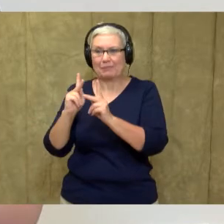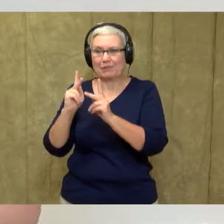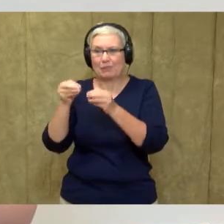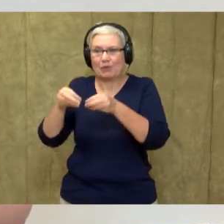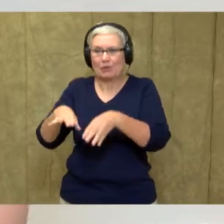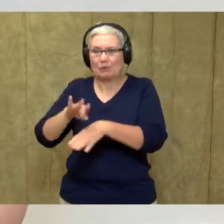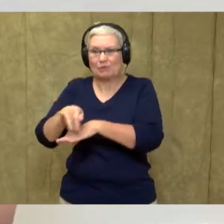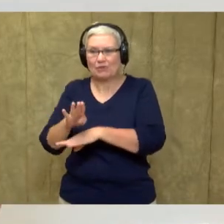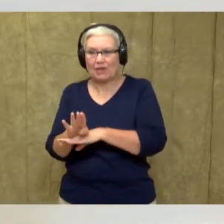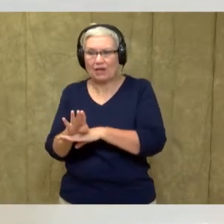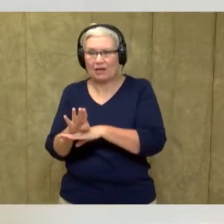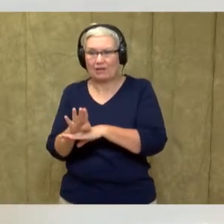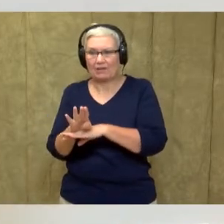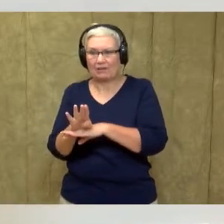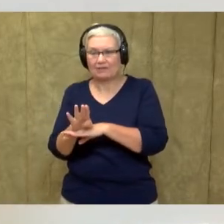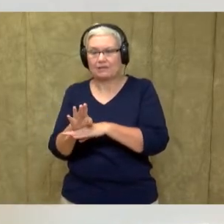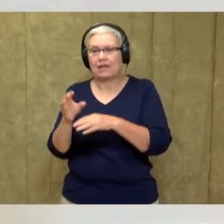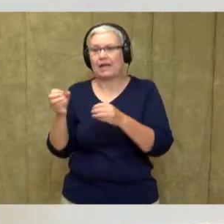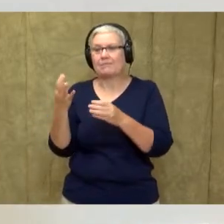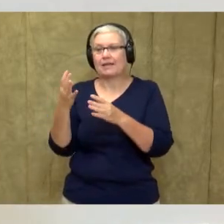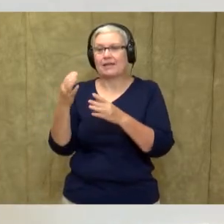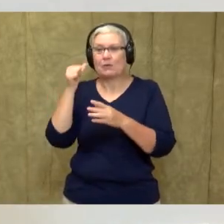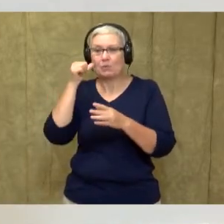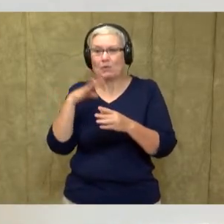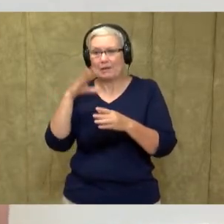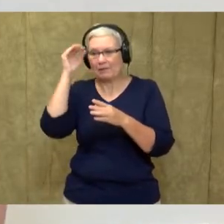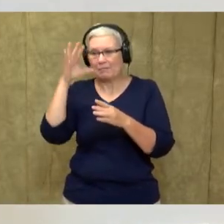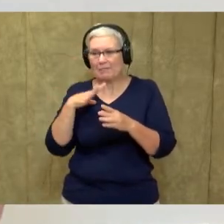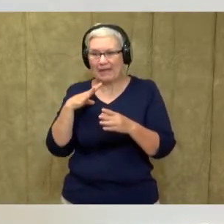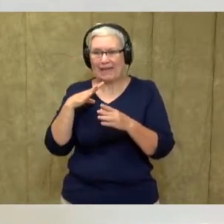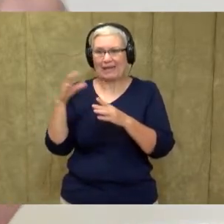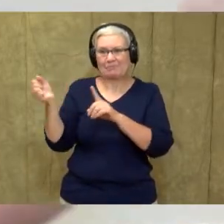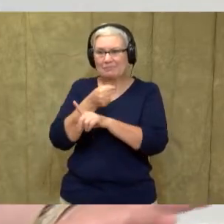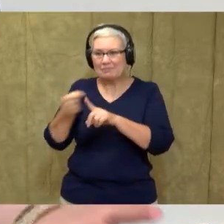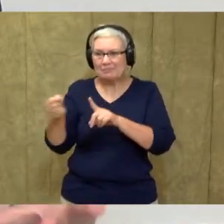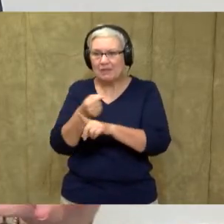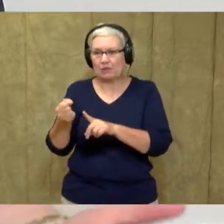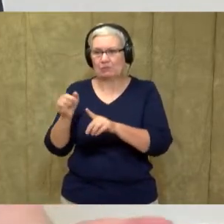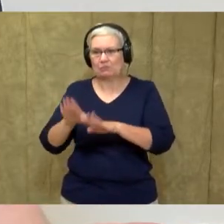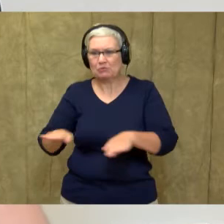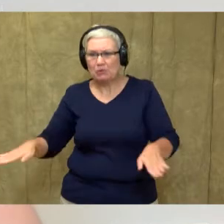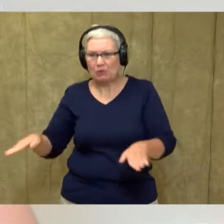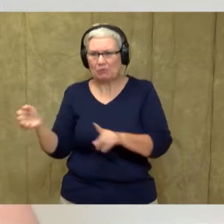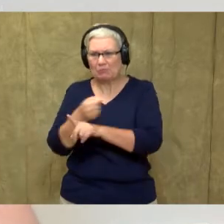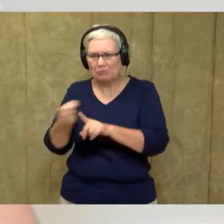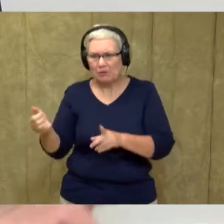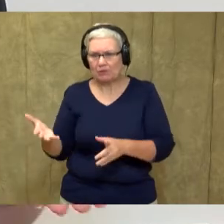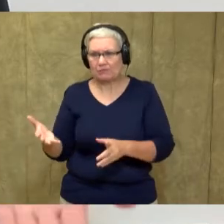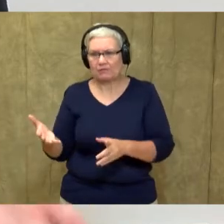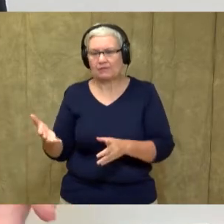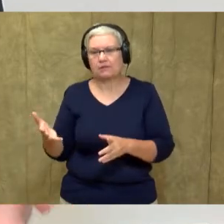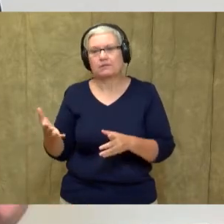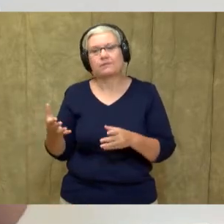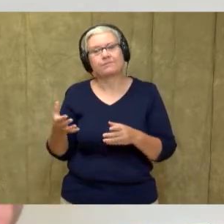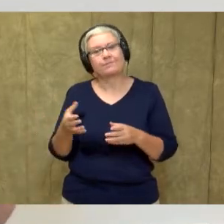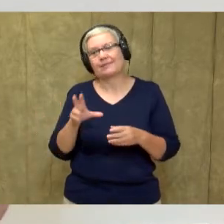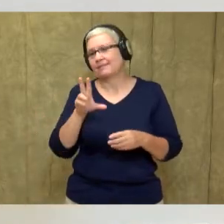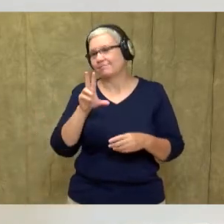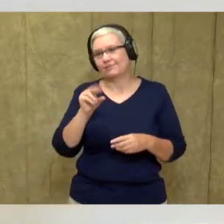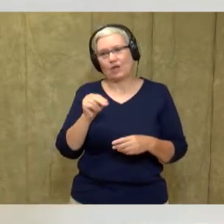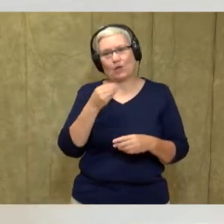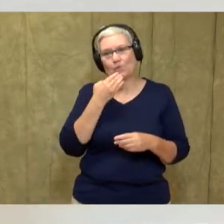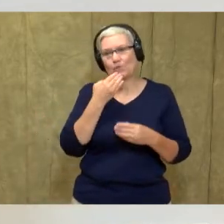going to experience domestic violence and child abuse? And it's just all these ideas that are out there. There is no